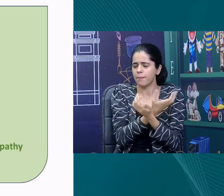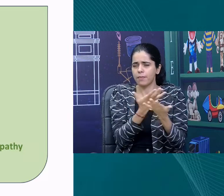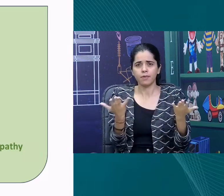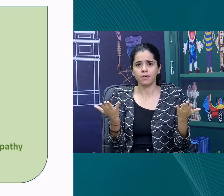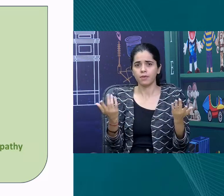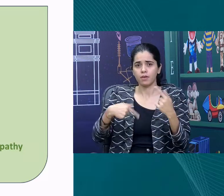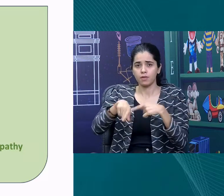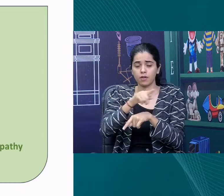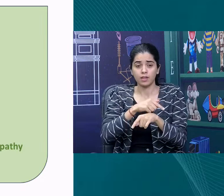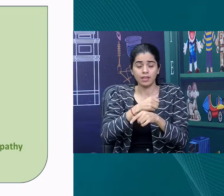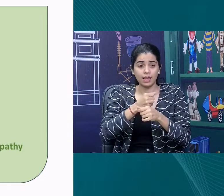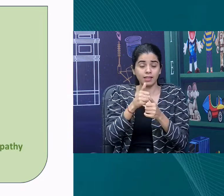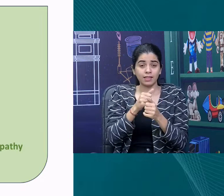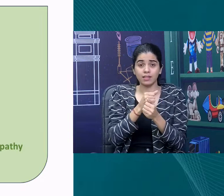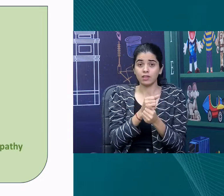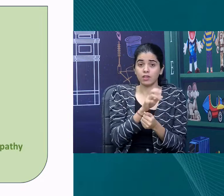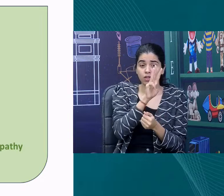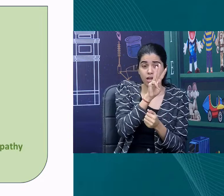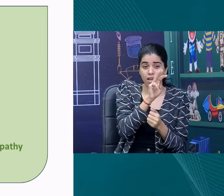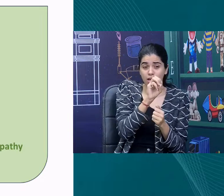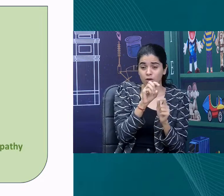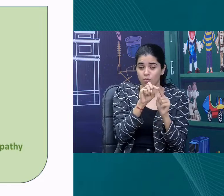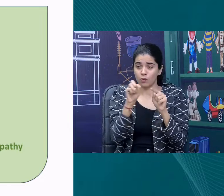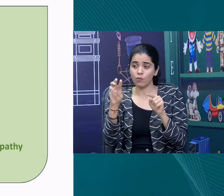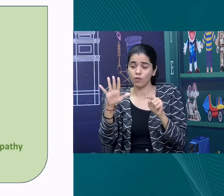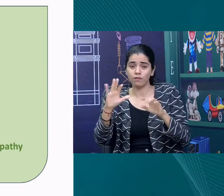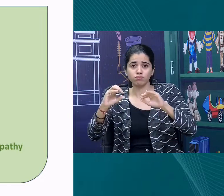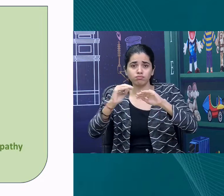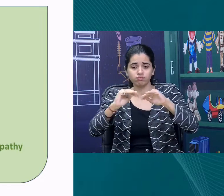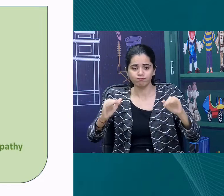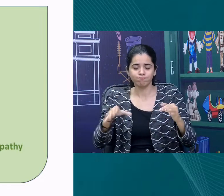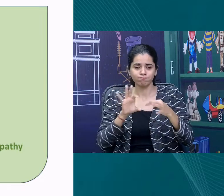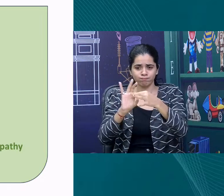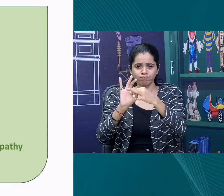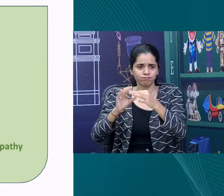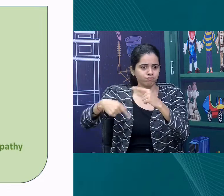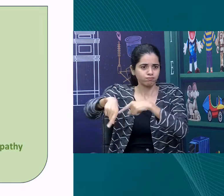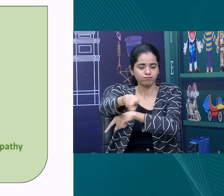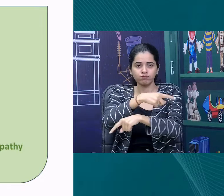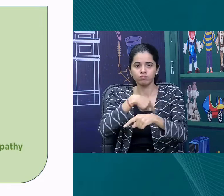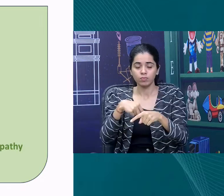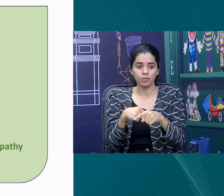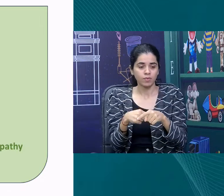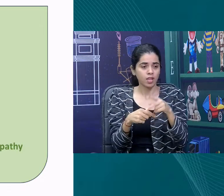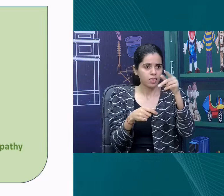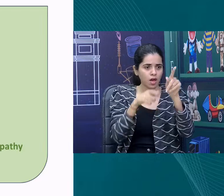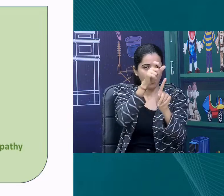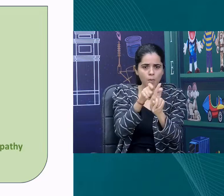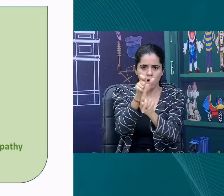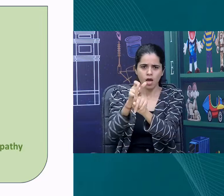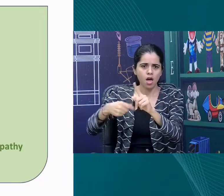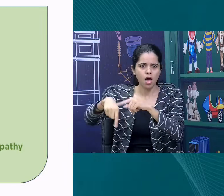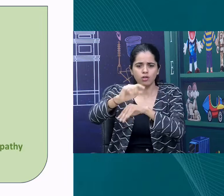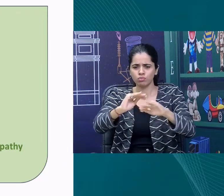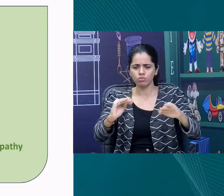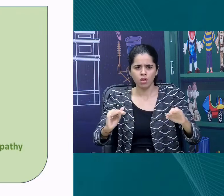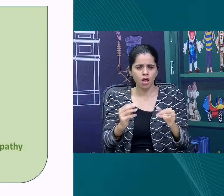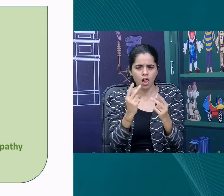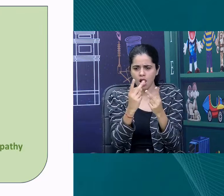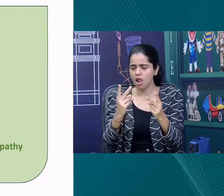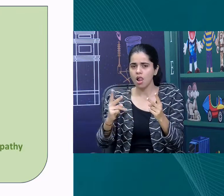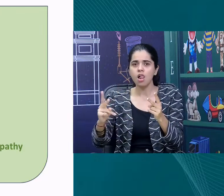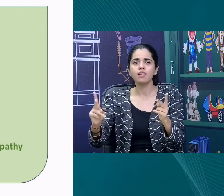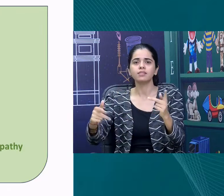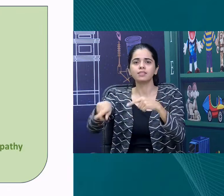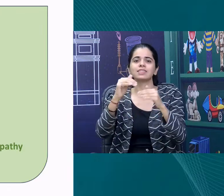had to reach out to a mass, around 30 to 50 students in a classroom. Then we forgot that differentiation was a little difficult then to think about it. And so we said,